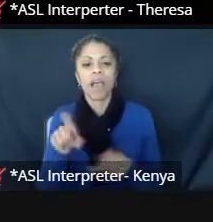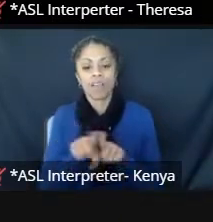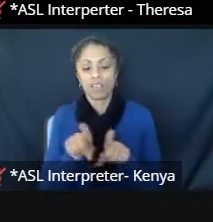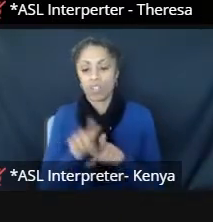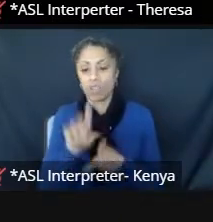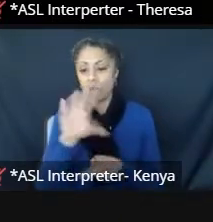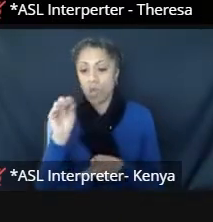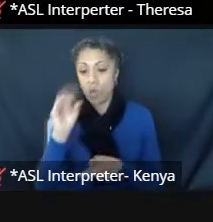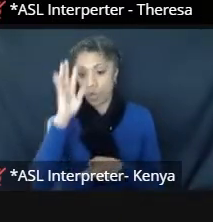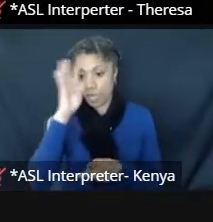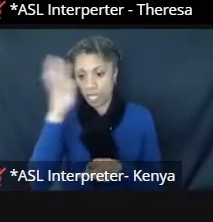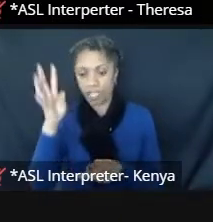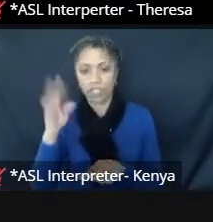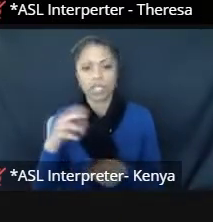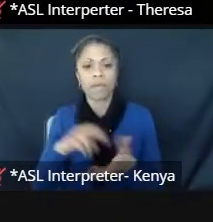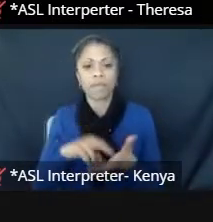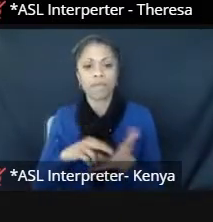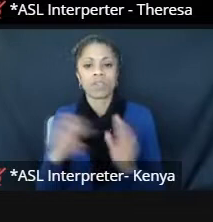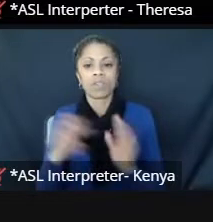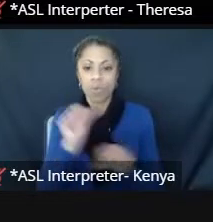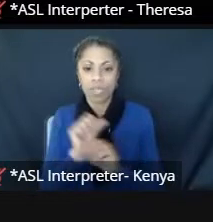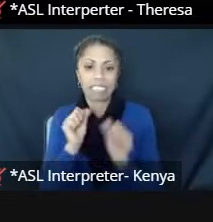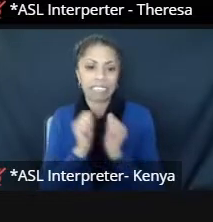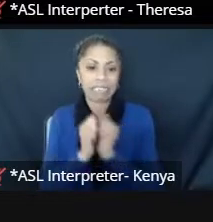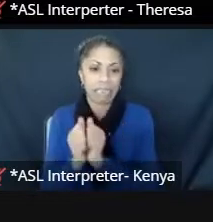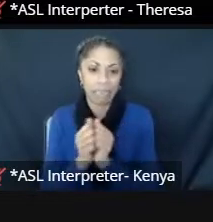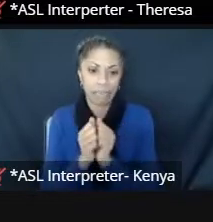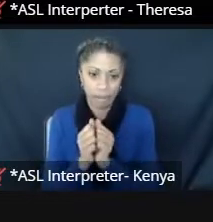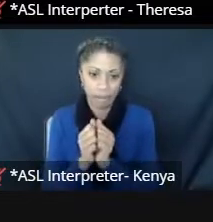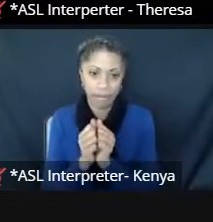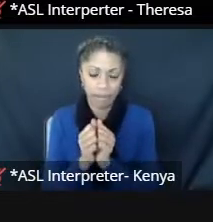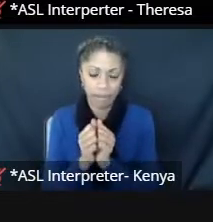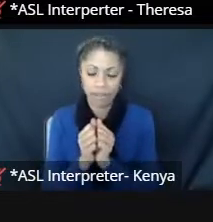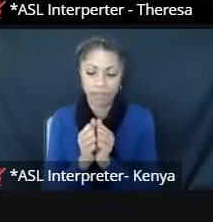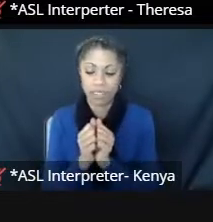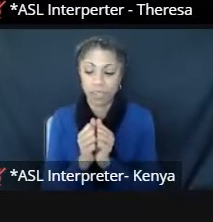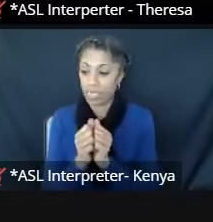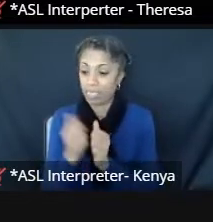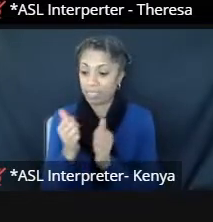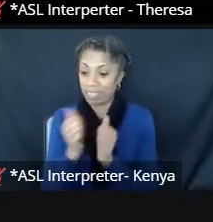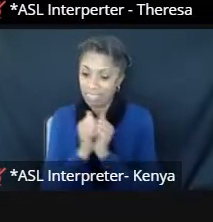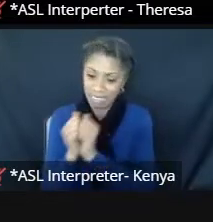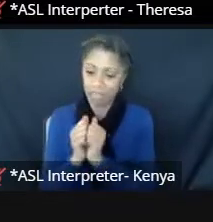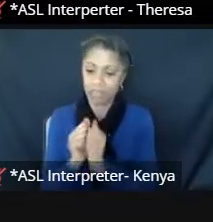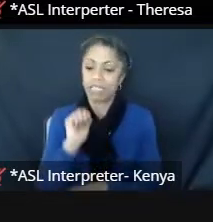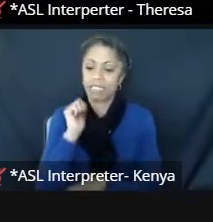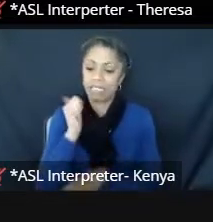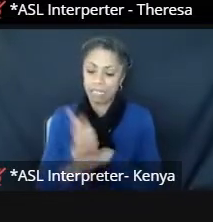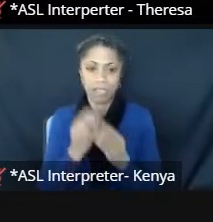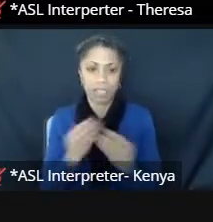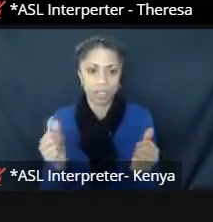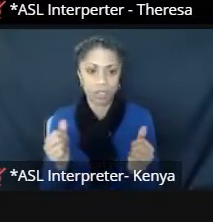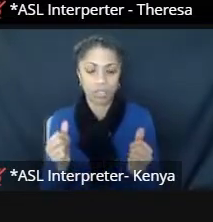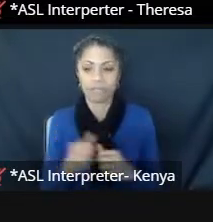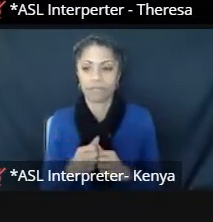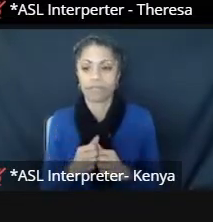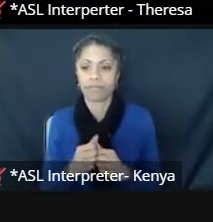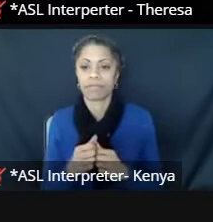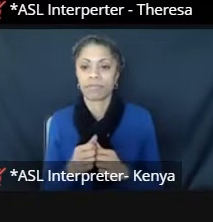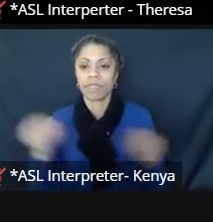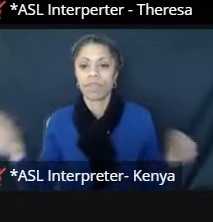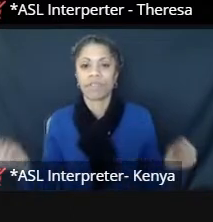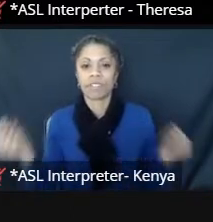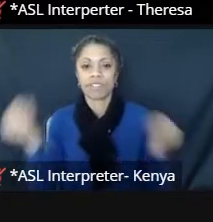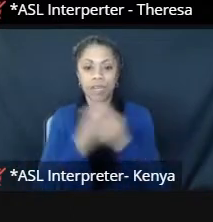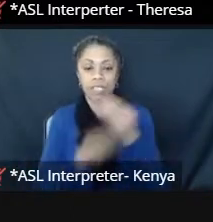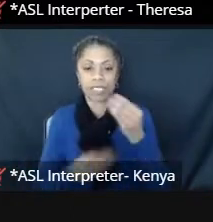solution to a challenge. And then reciprocity, exchanging or sharing power, getting feedback, being